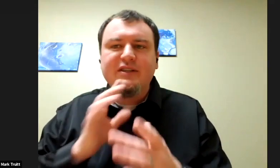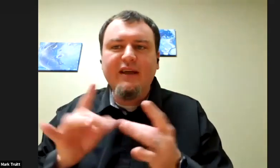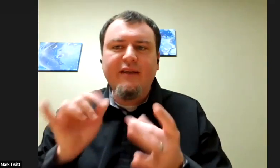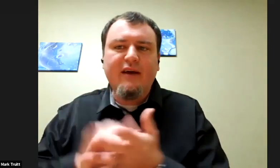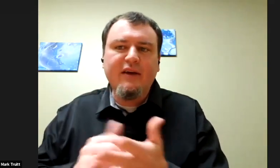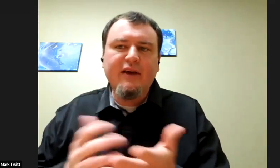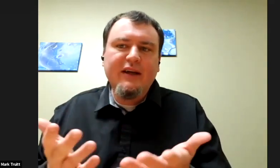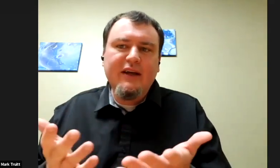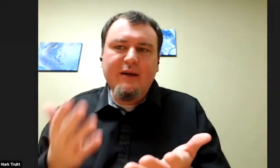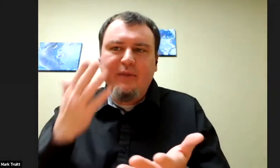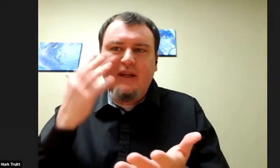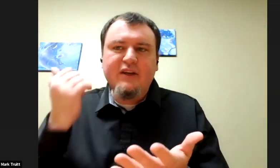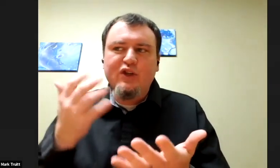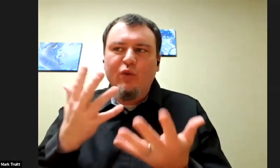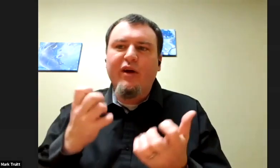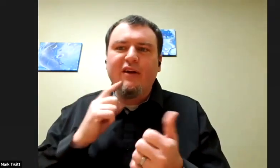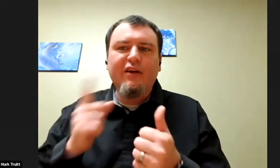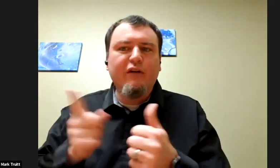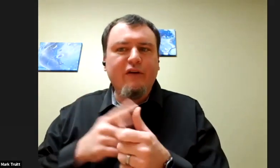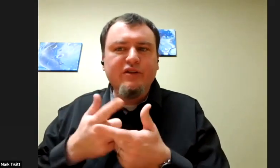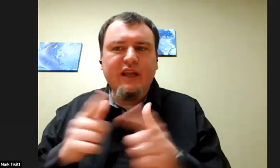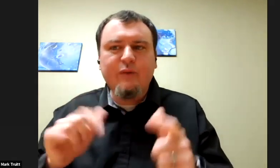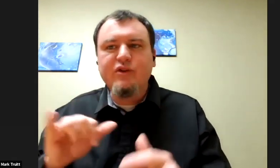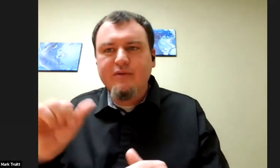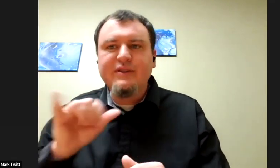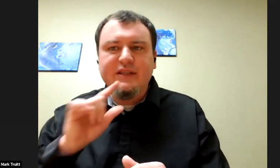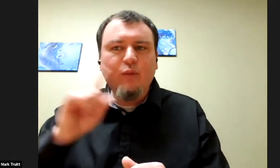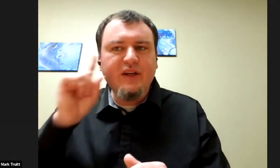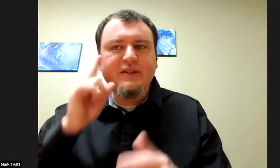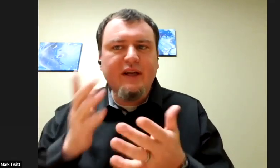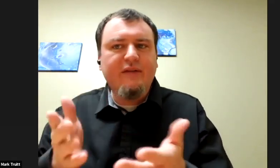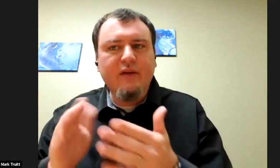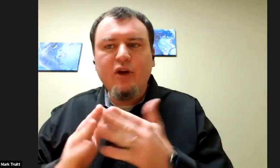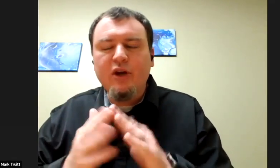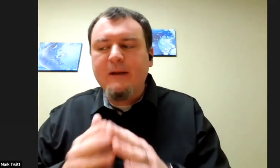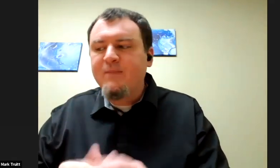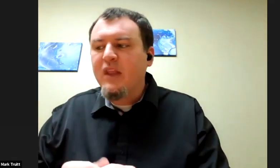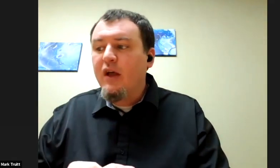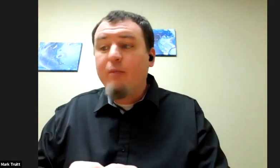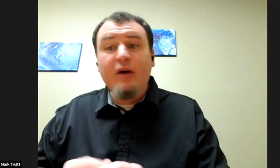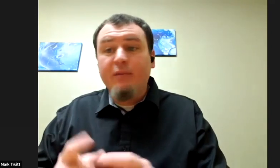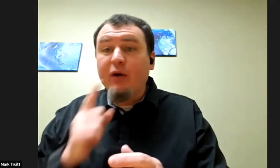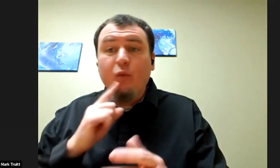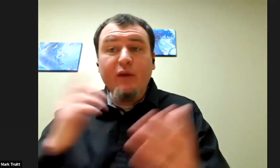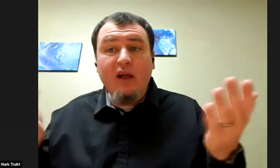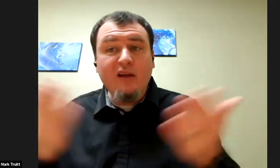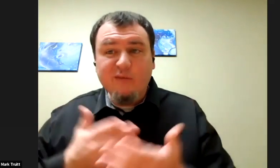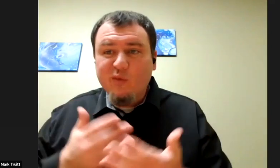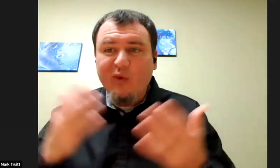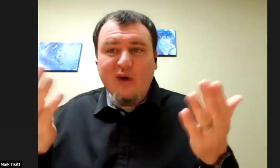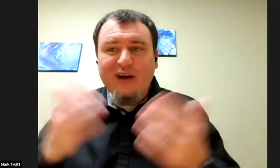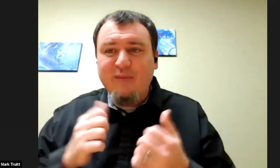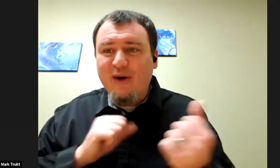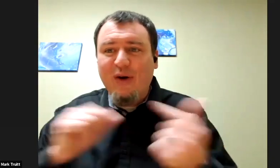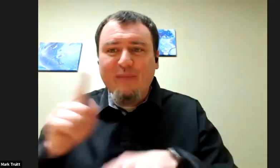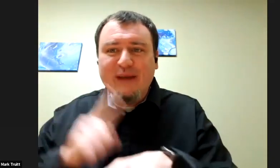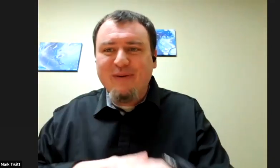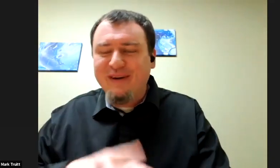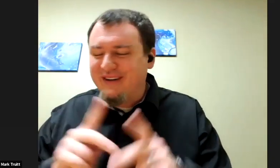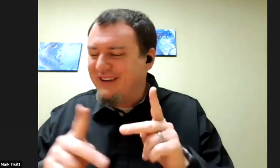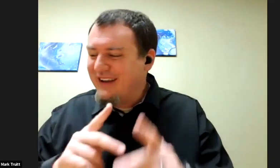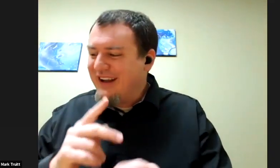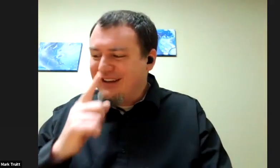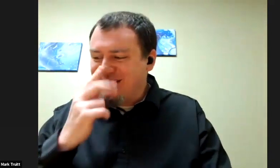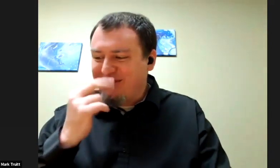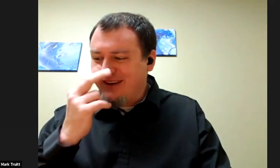would never say that because you want it in your first language, the same way as the deaf community. But we welcome. We welcome all